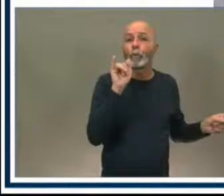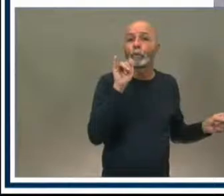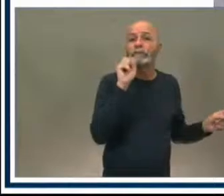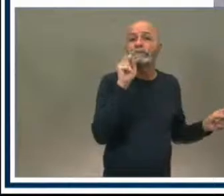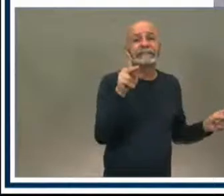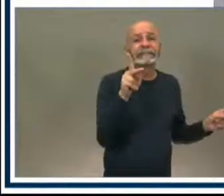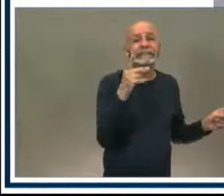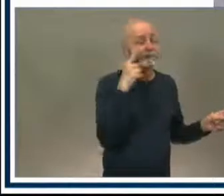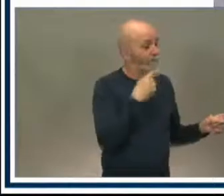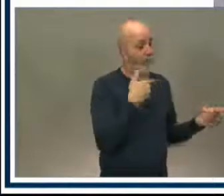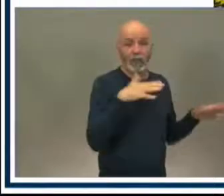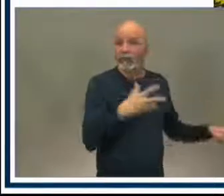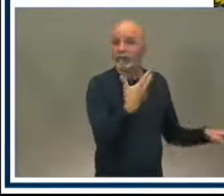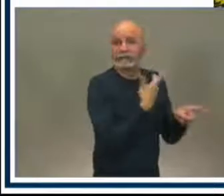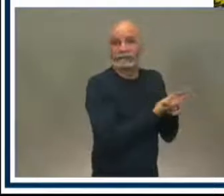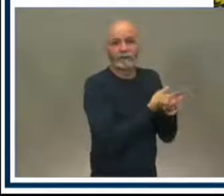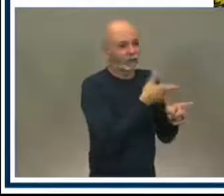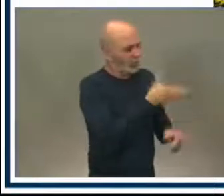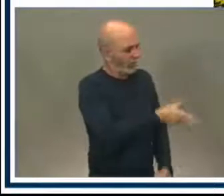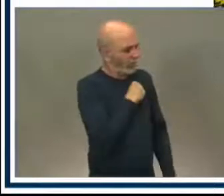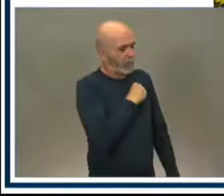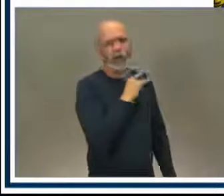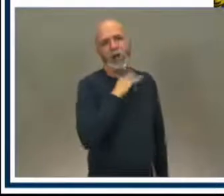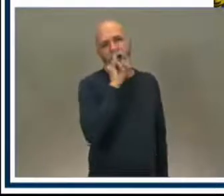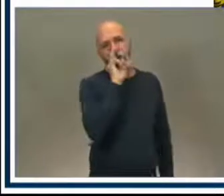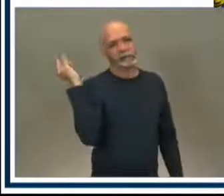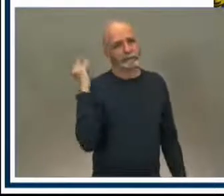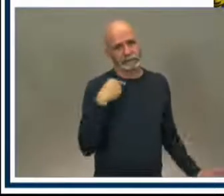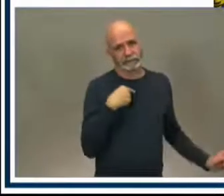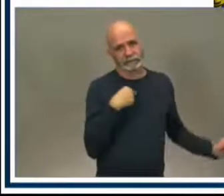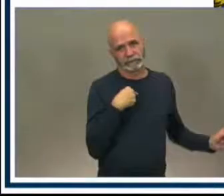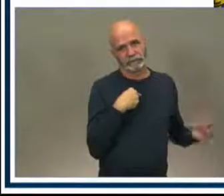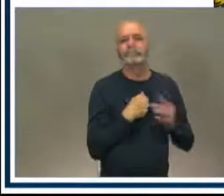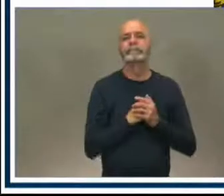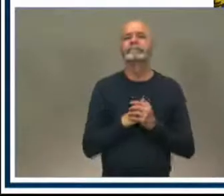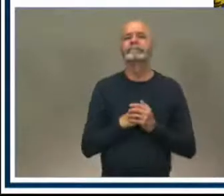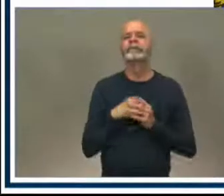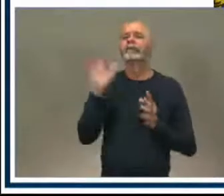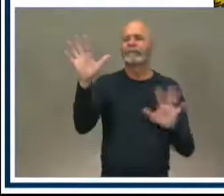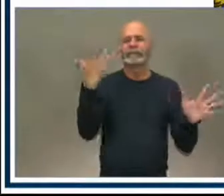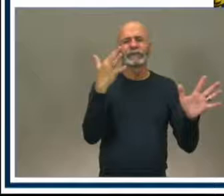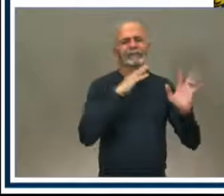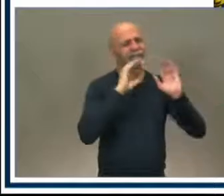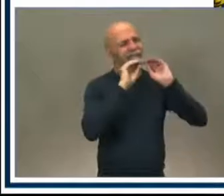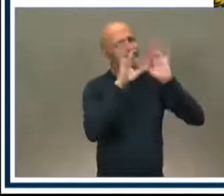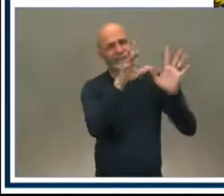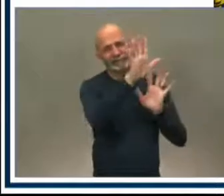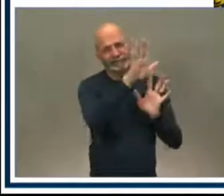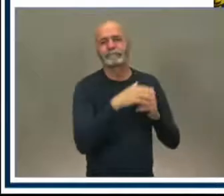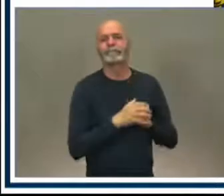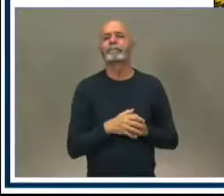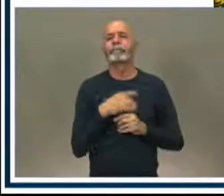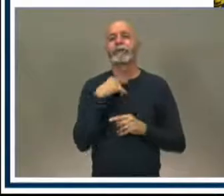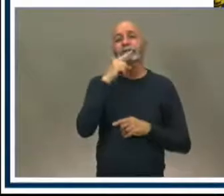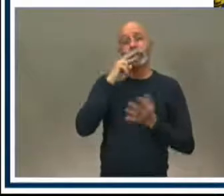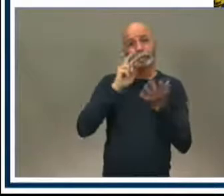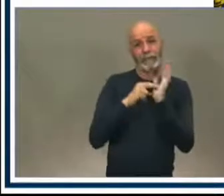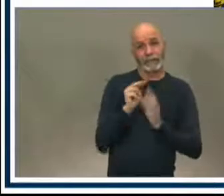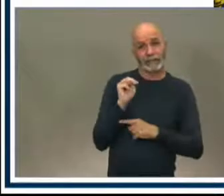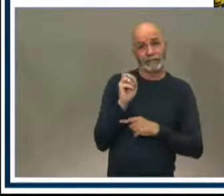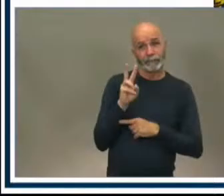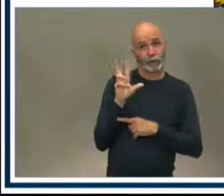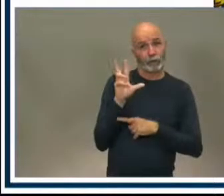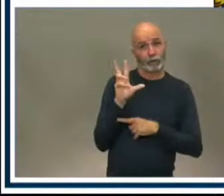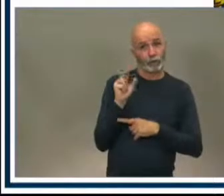or looking at right now. I'd like to clarify, sorry. Go ahead. You said that after November 30th, the province would look to support any